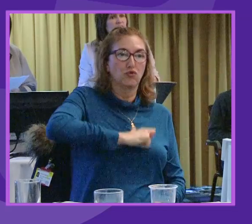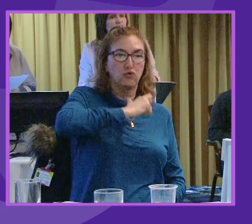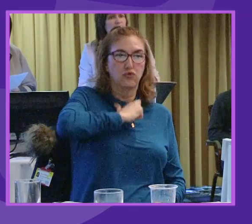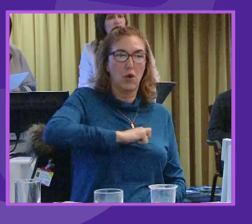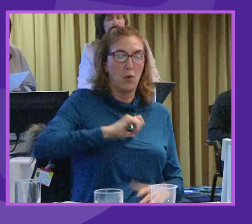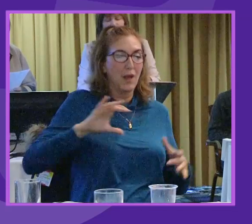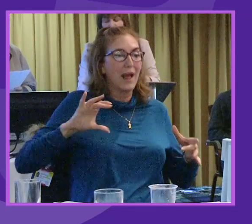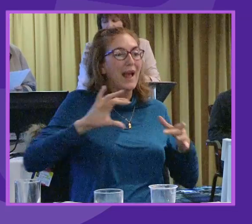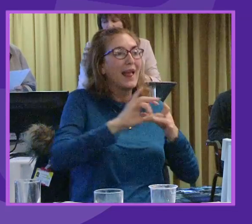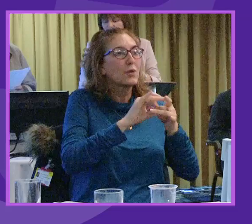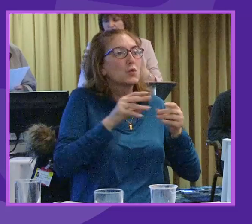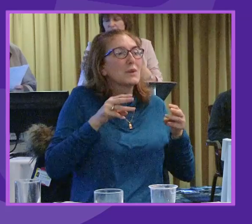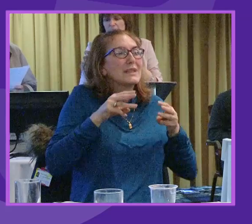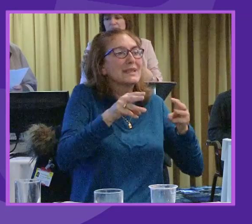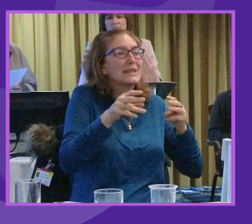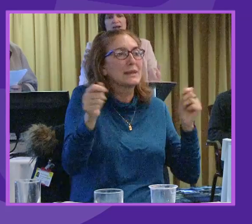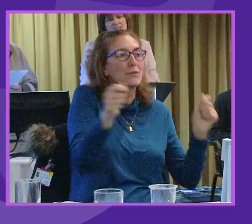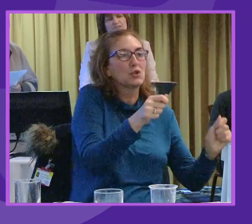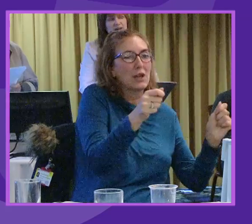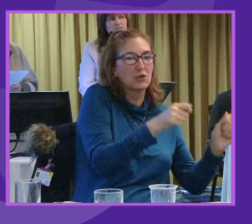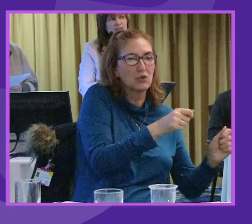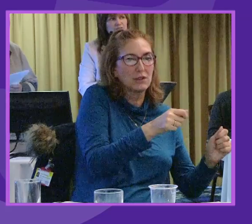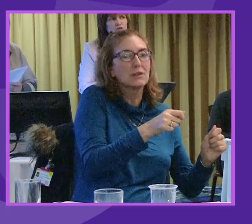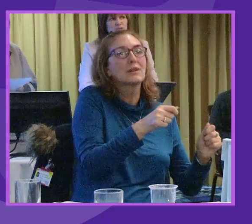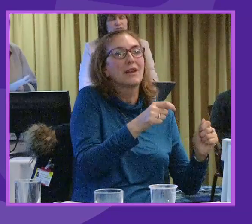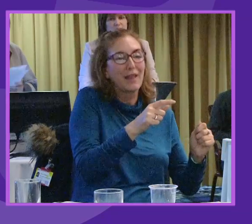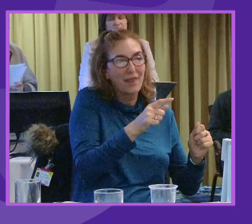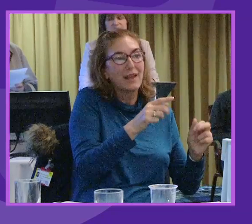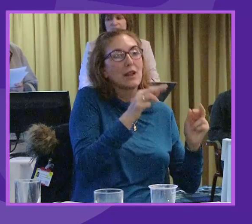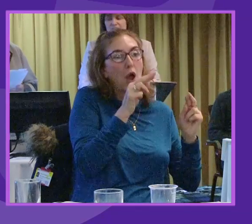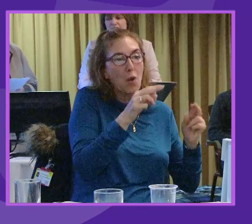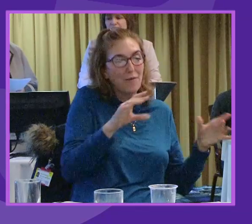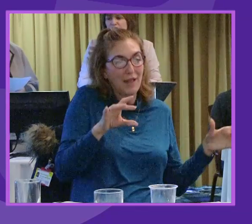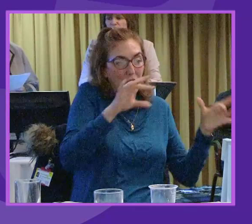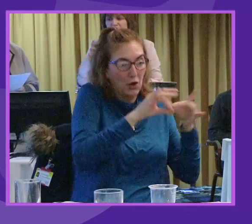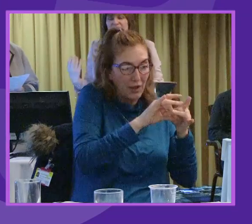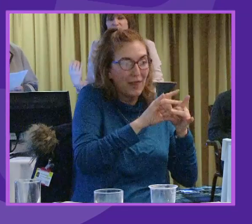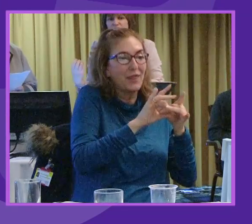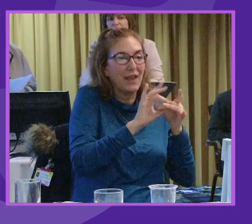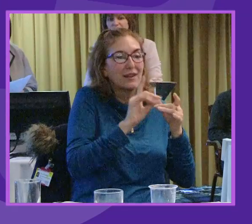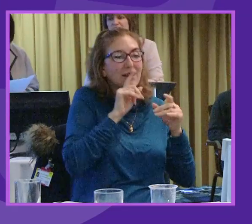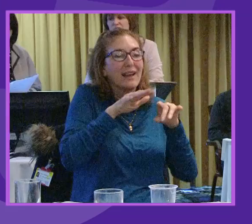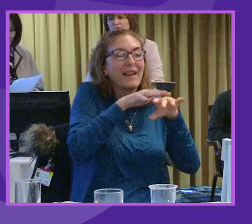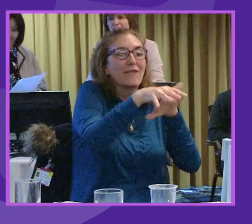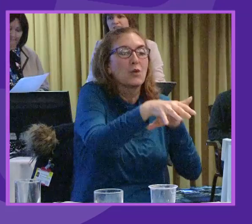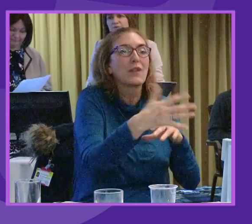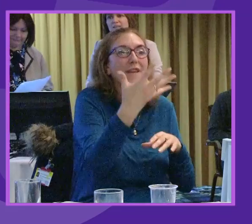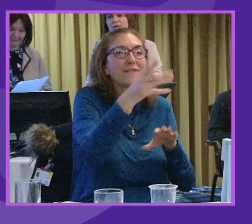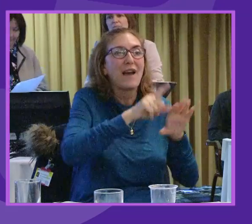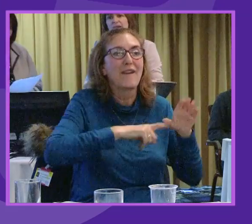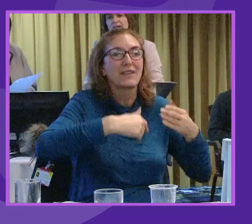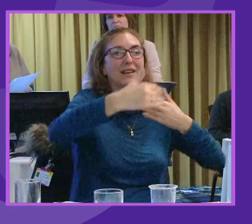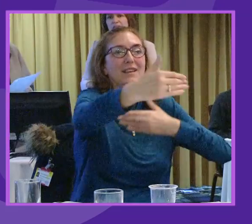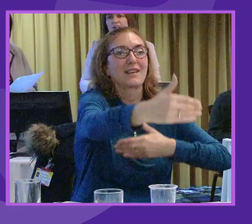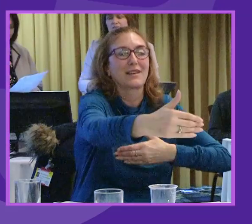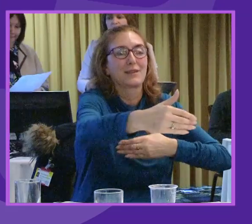terms of those structural and system-based changes and bring it back to the 5-year forward view. So I'm